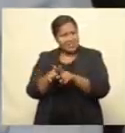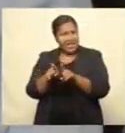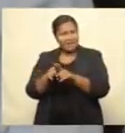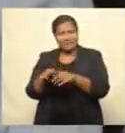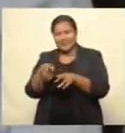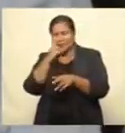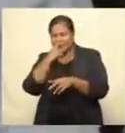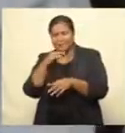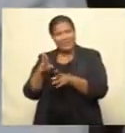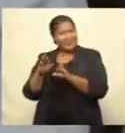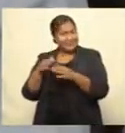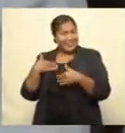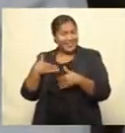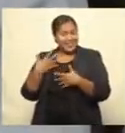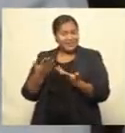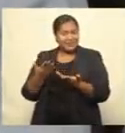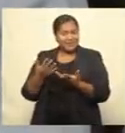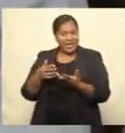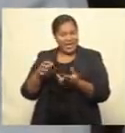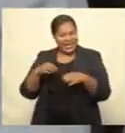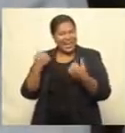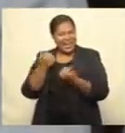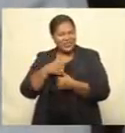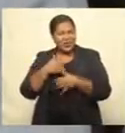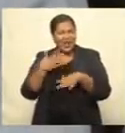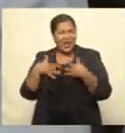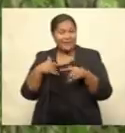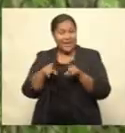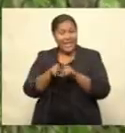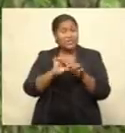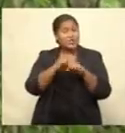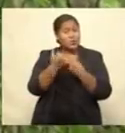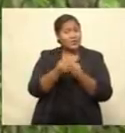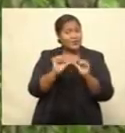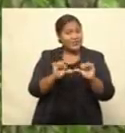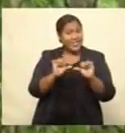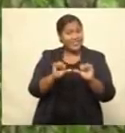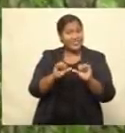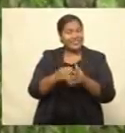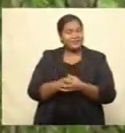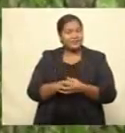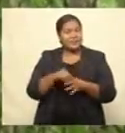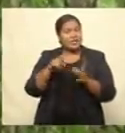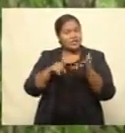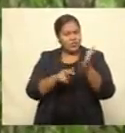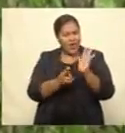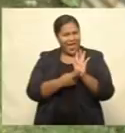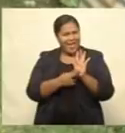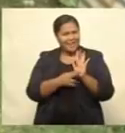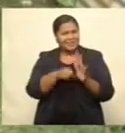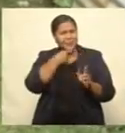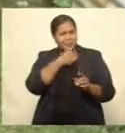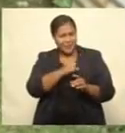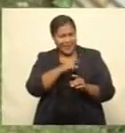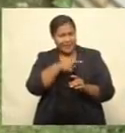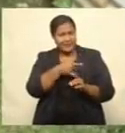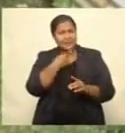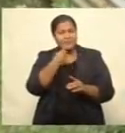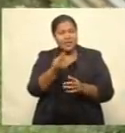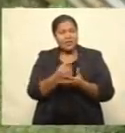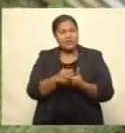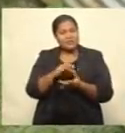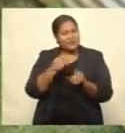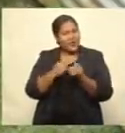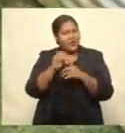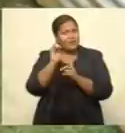of the social protection scheme that countries have. UN resident coordinator Sanaka Samarasena says it is critical to